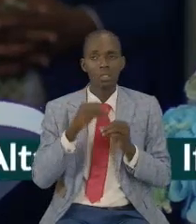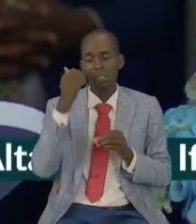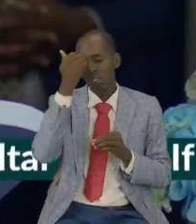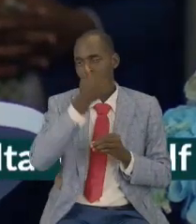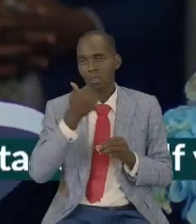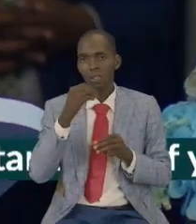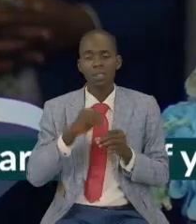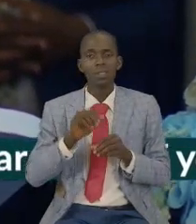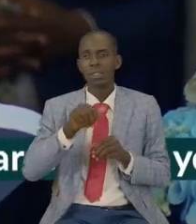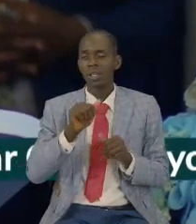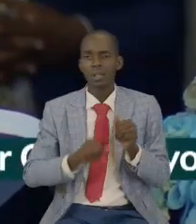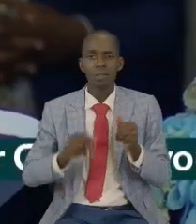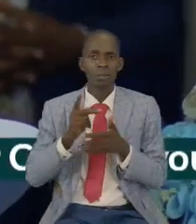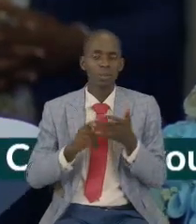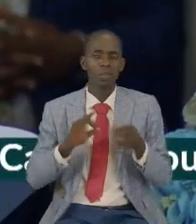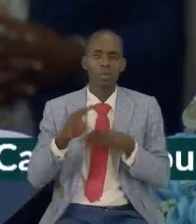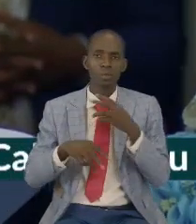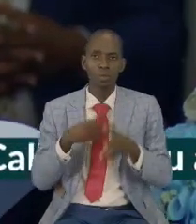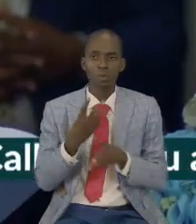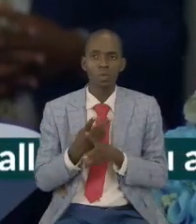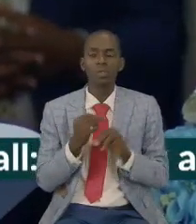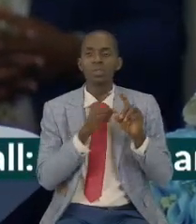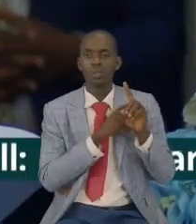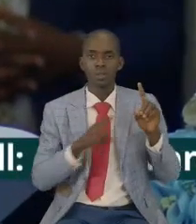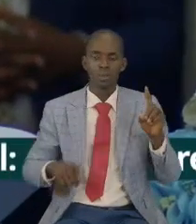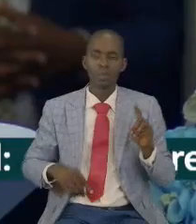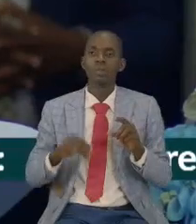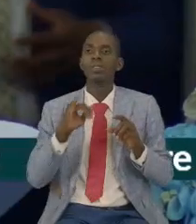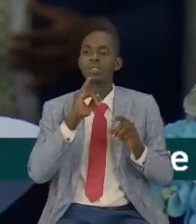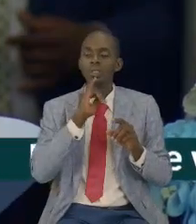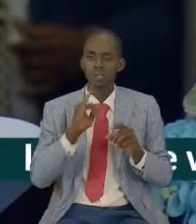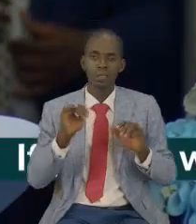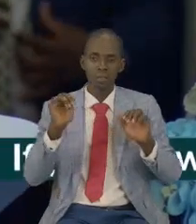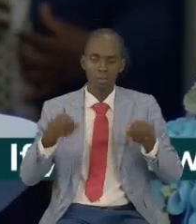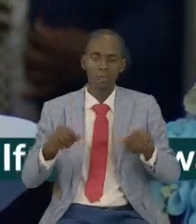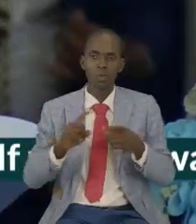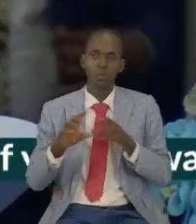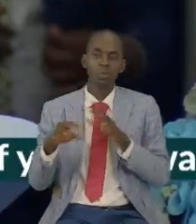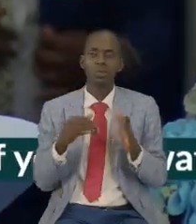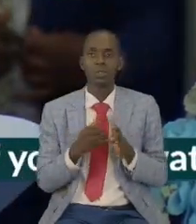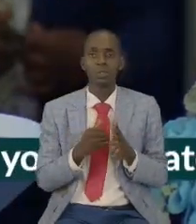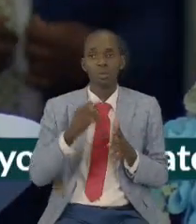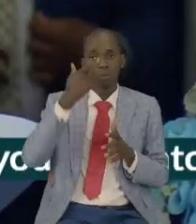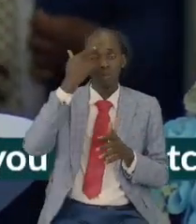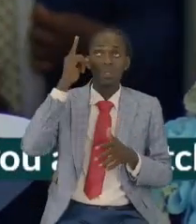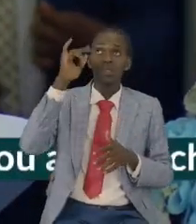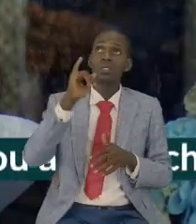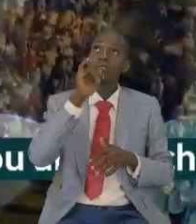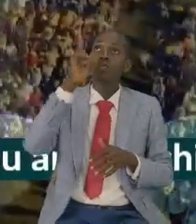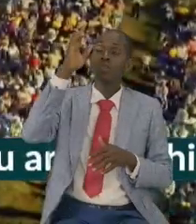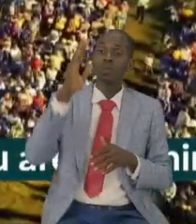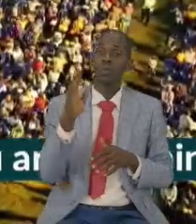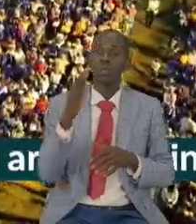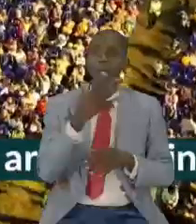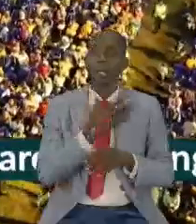If you're hearing me now, stay there with them. Region overseers, group pastors, our workers, be